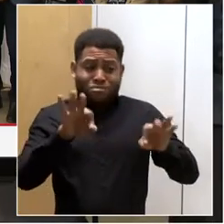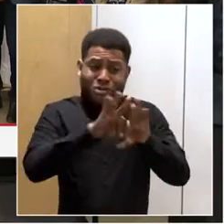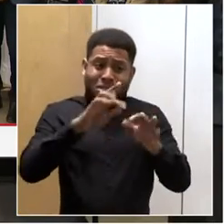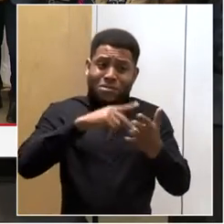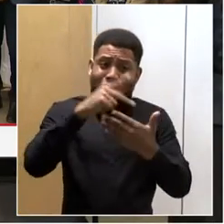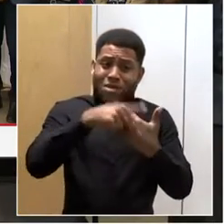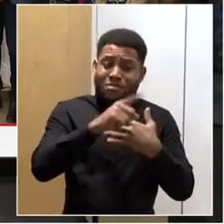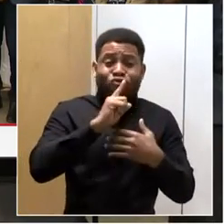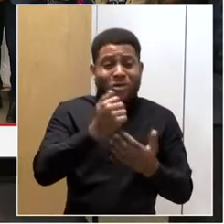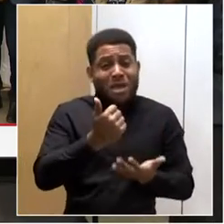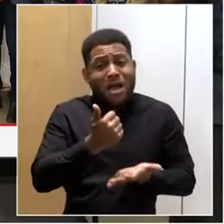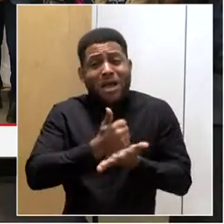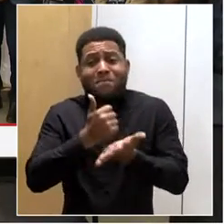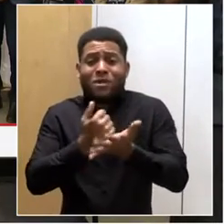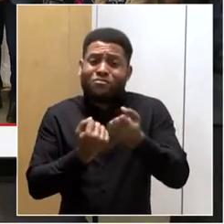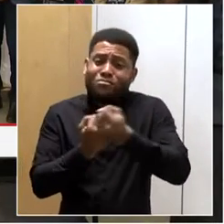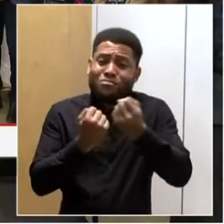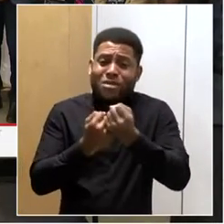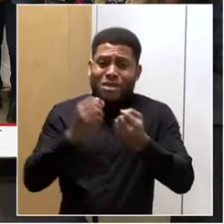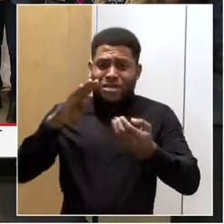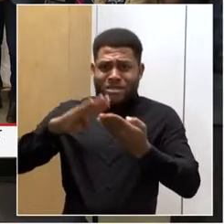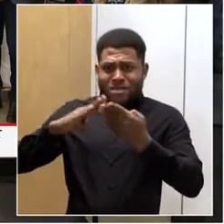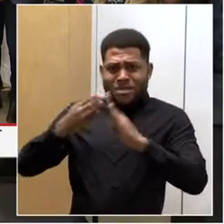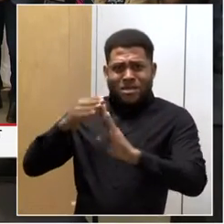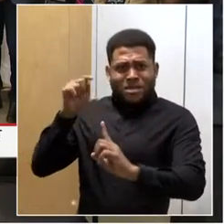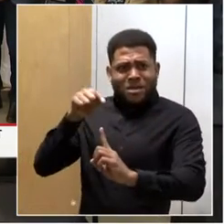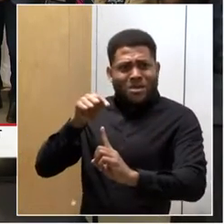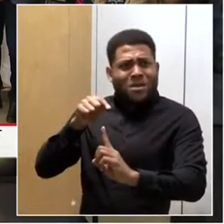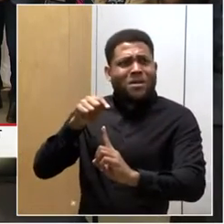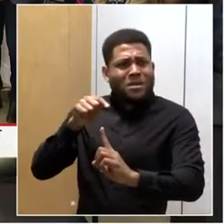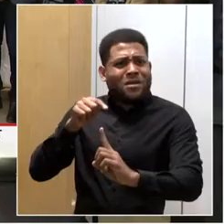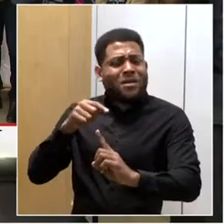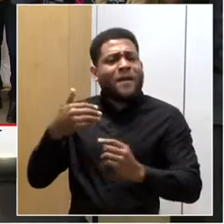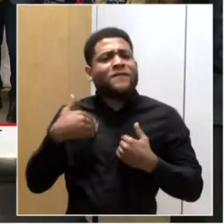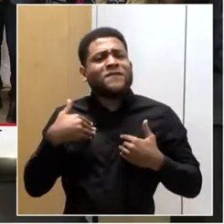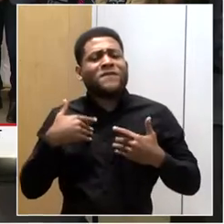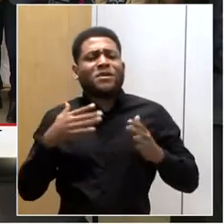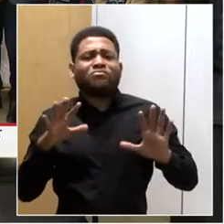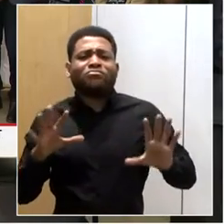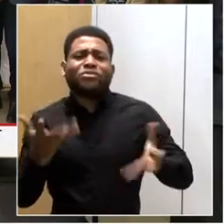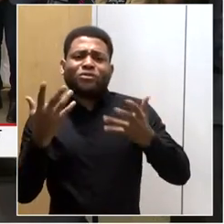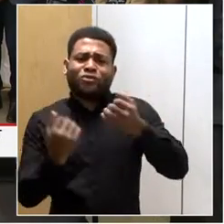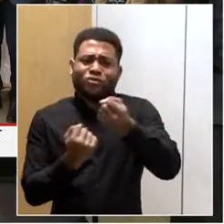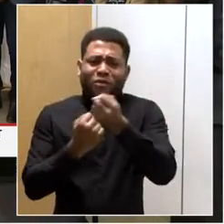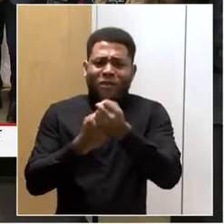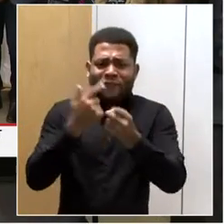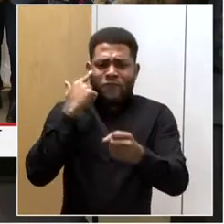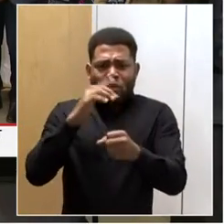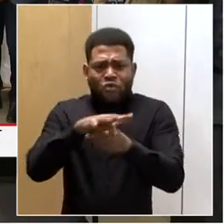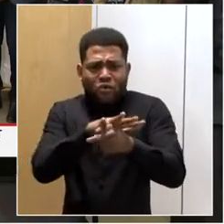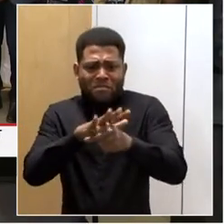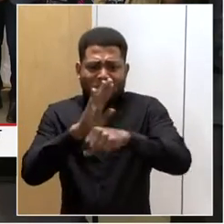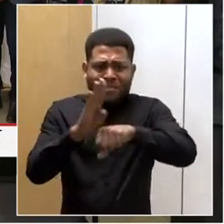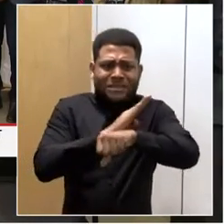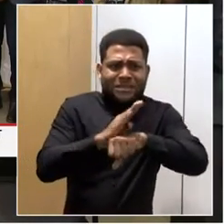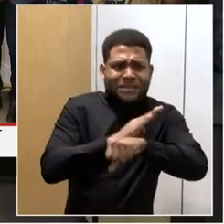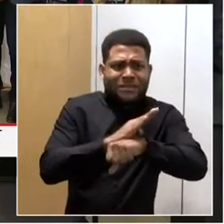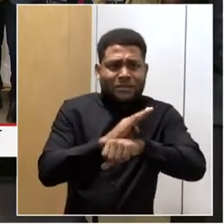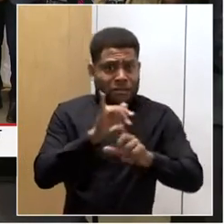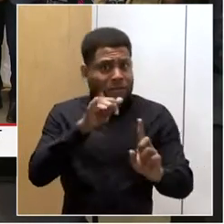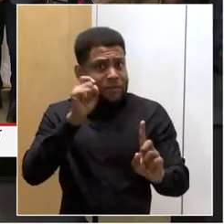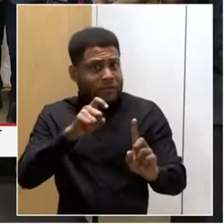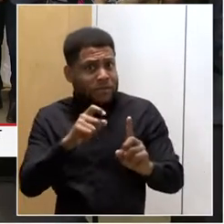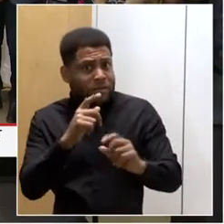bolster our downtown and provide the type of support that our local businesses need as we continue to rethink